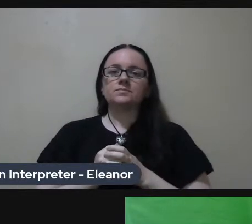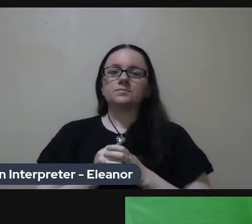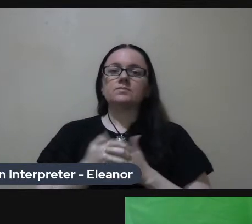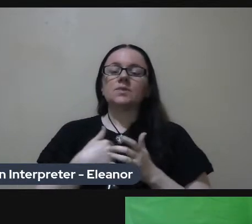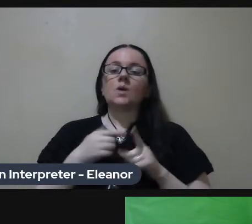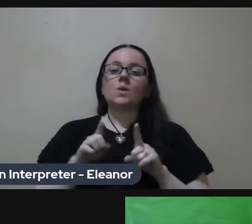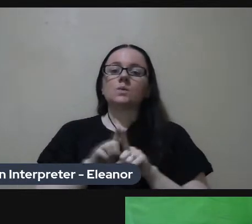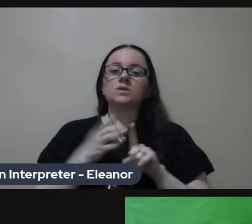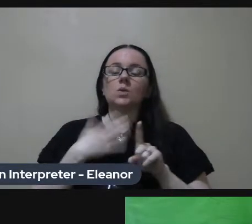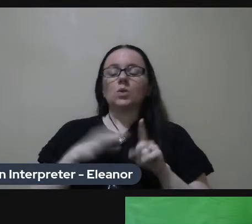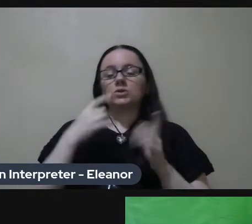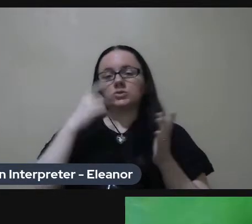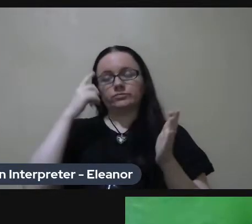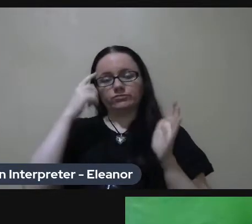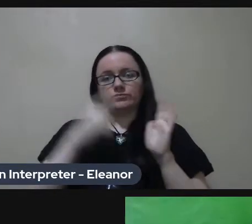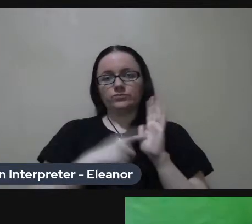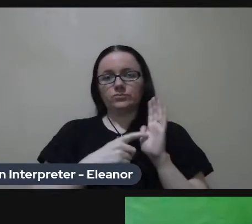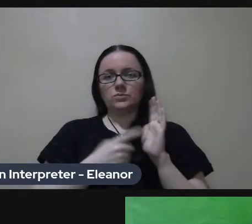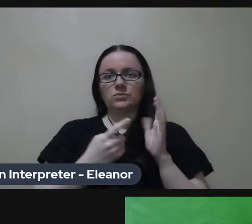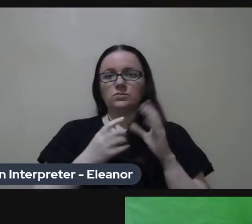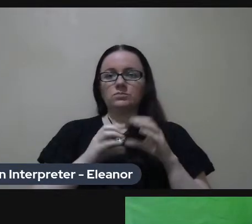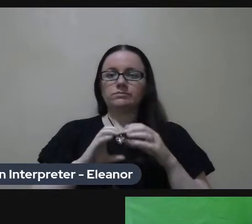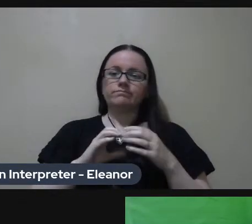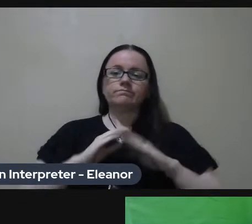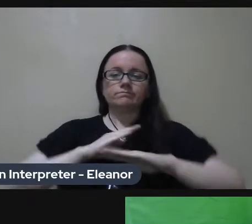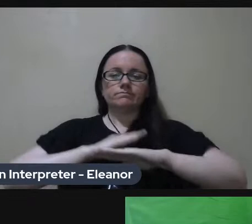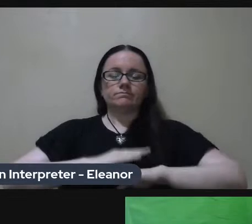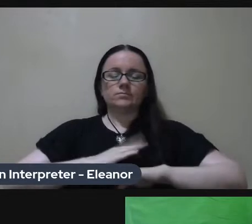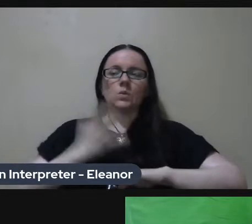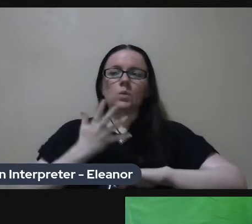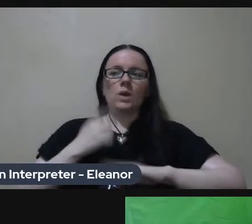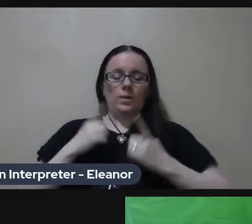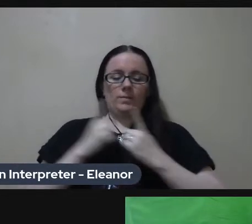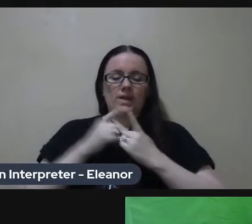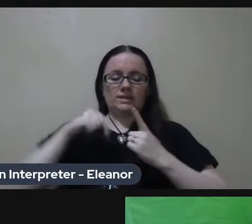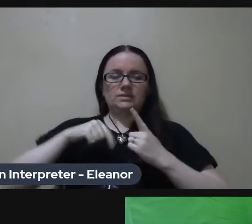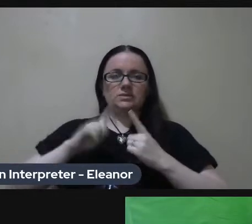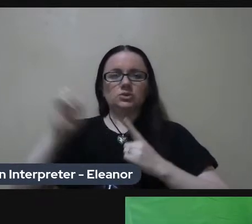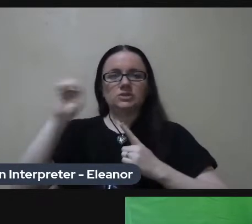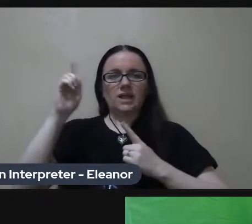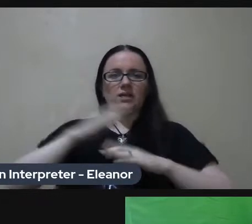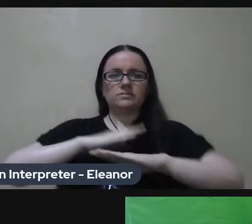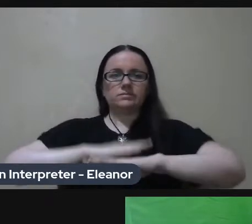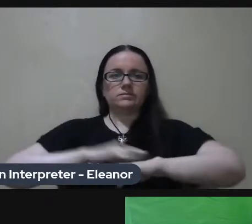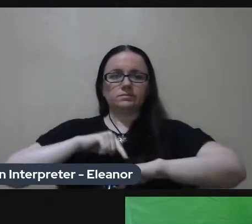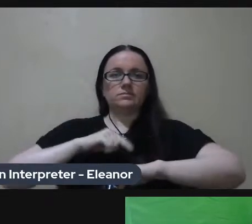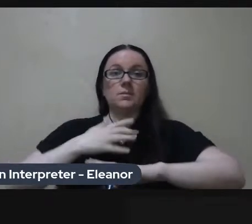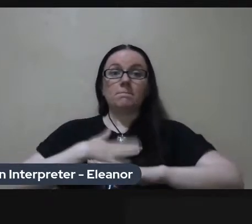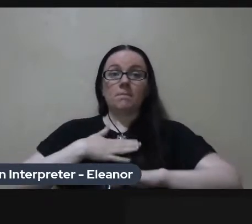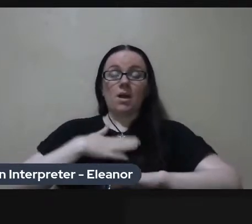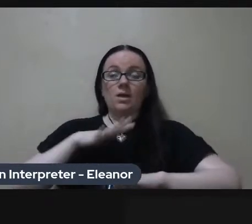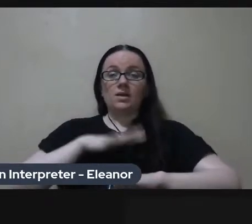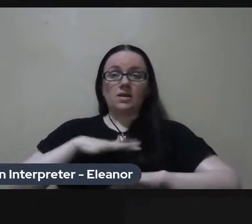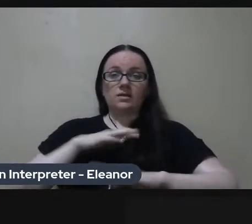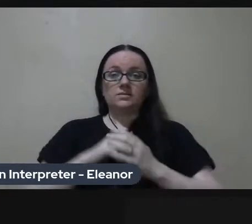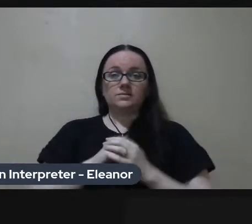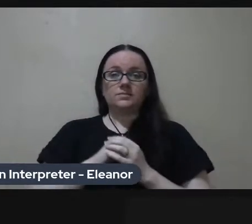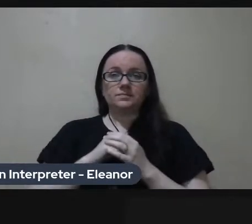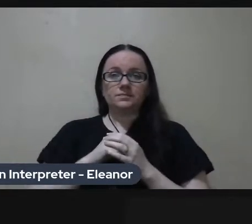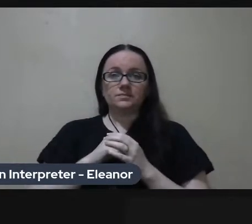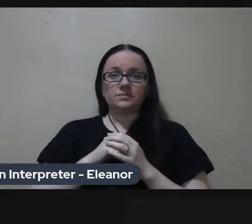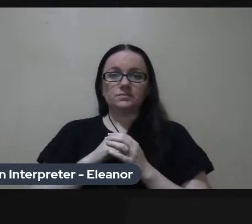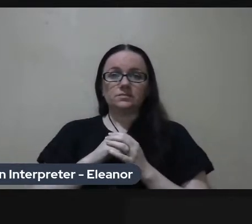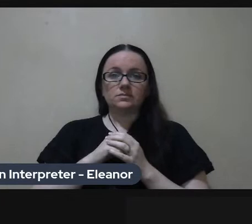like to acknowledge the owners of the land on where we meet today. And the land where I'm coming from